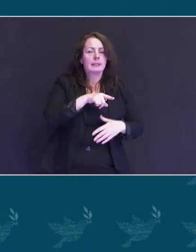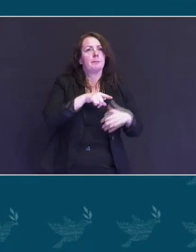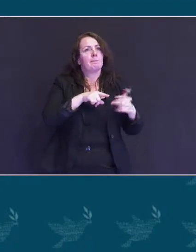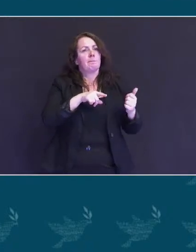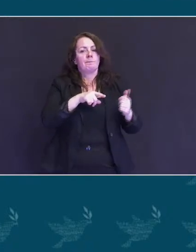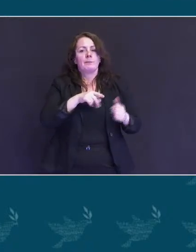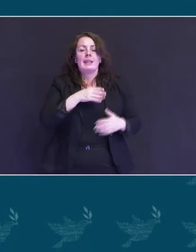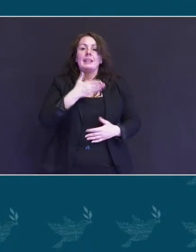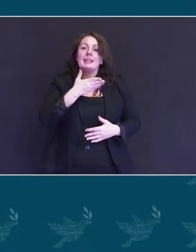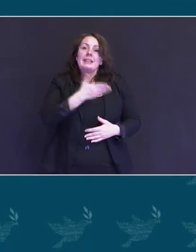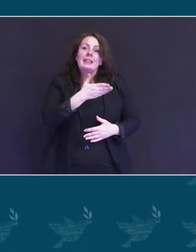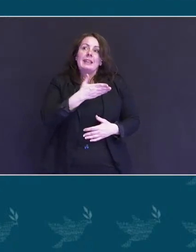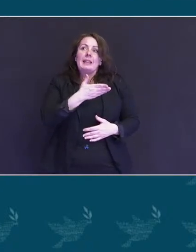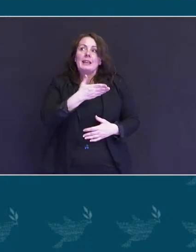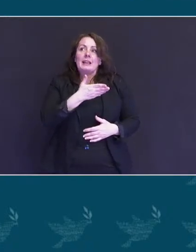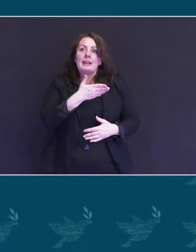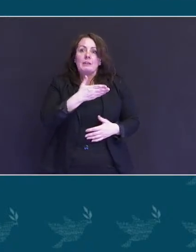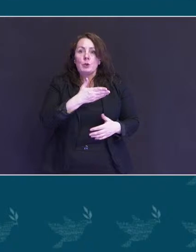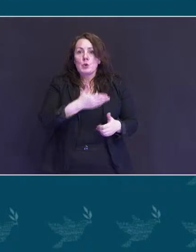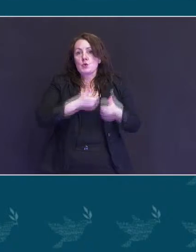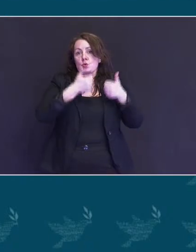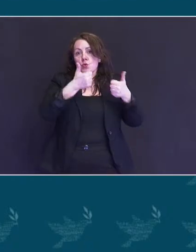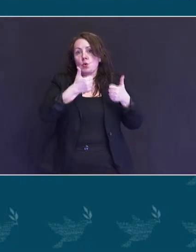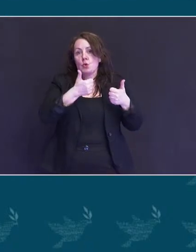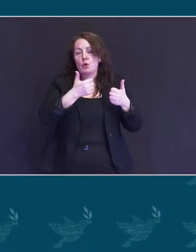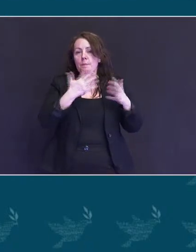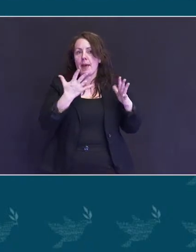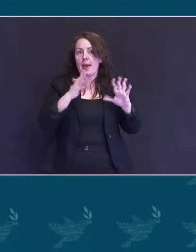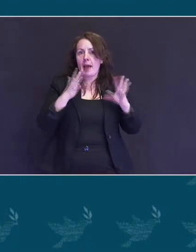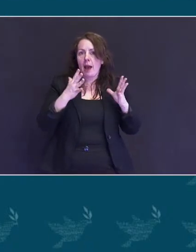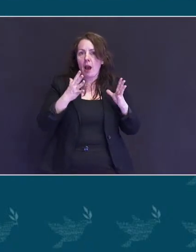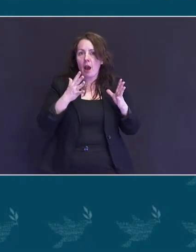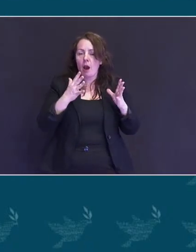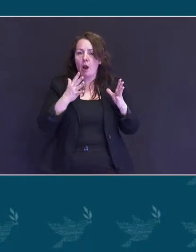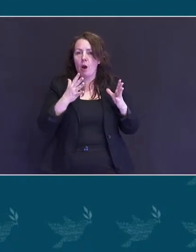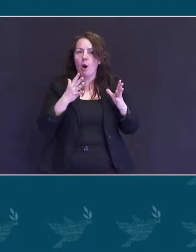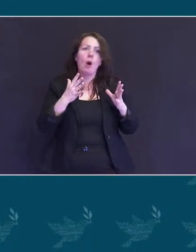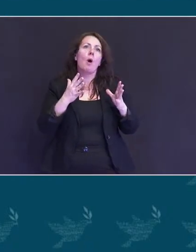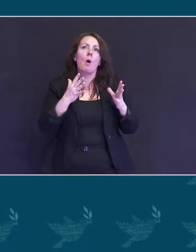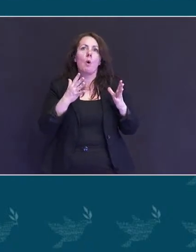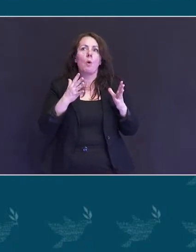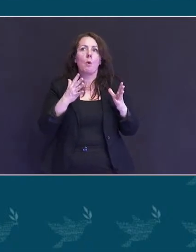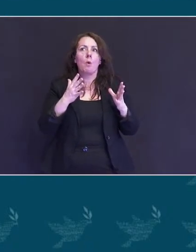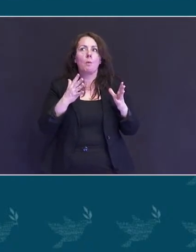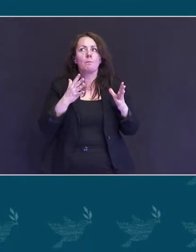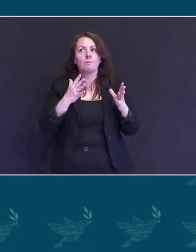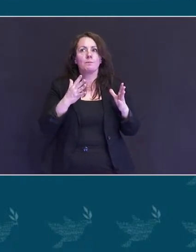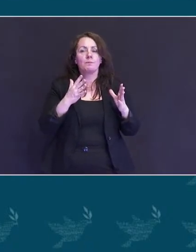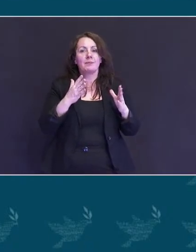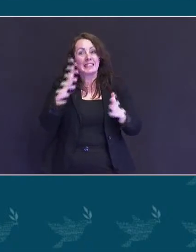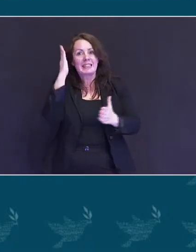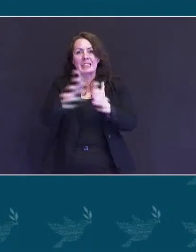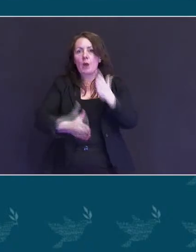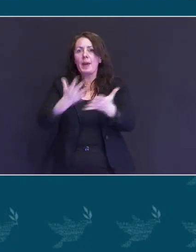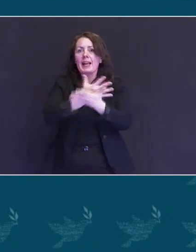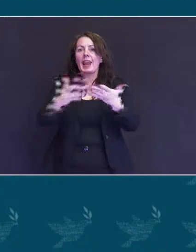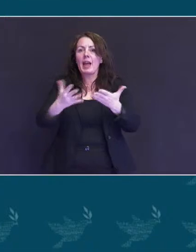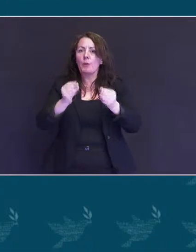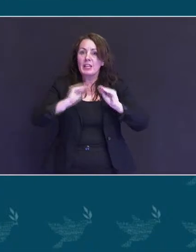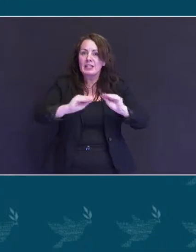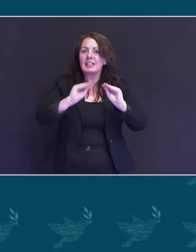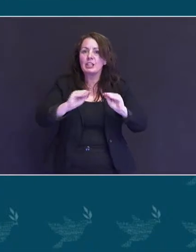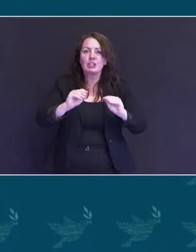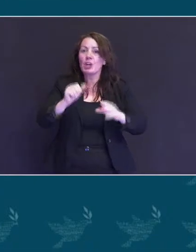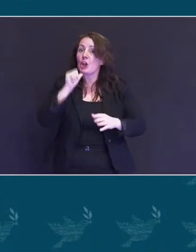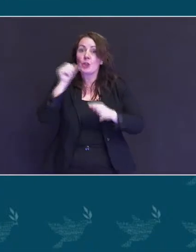languages, and also to ensure that we move beyond grade 4. And then the other work that we've been doing,